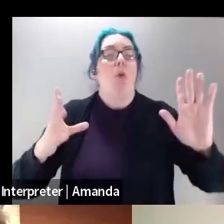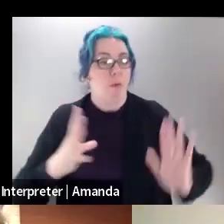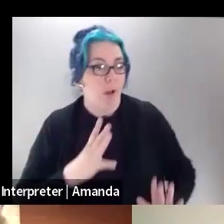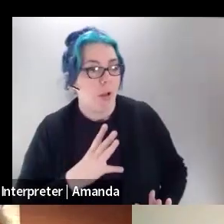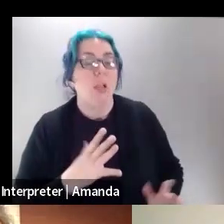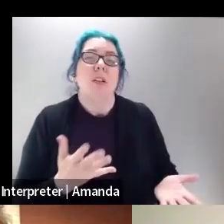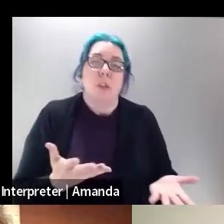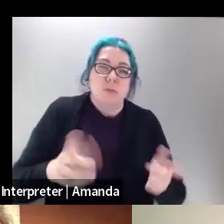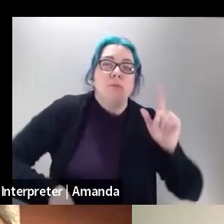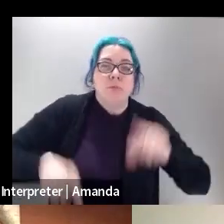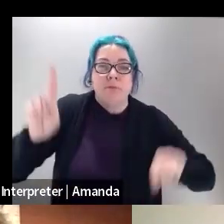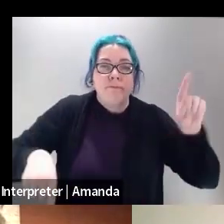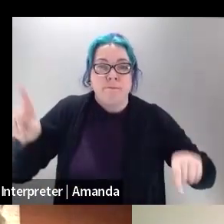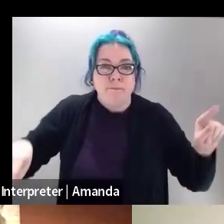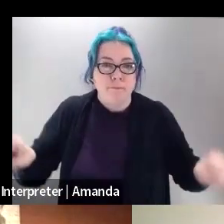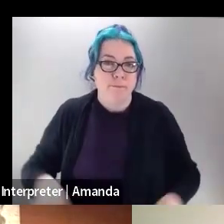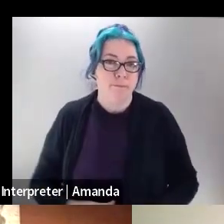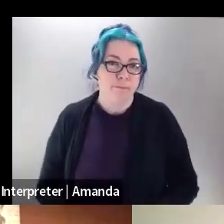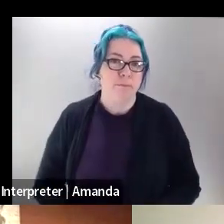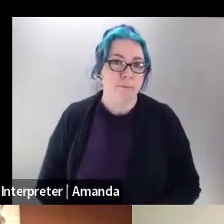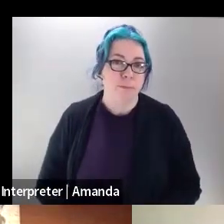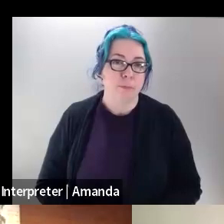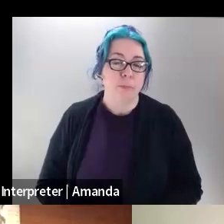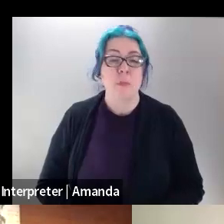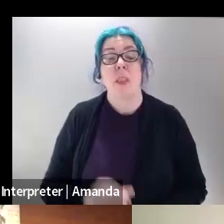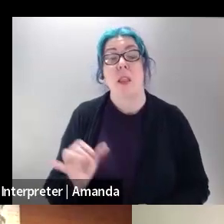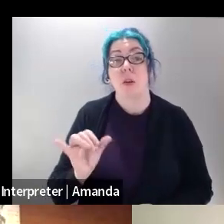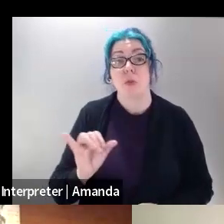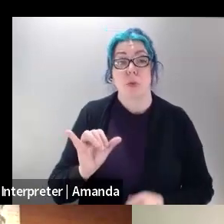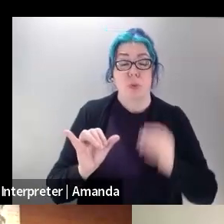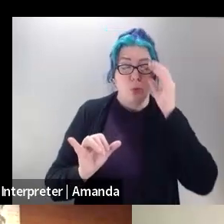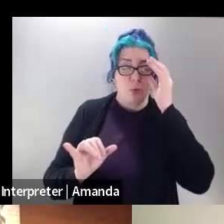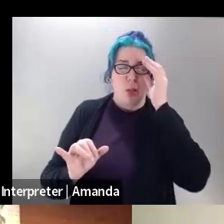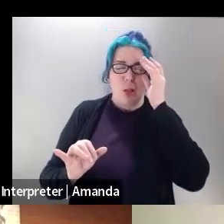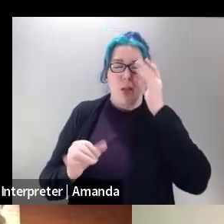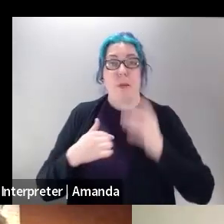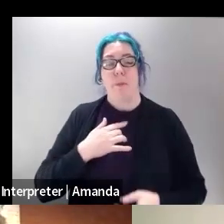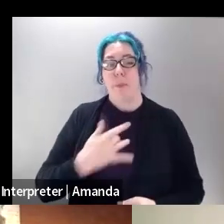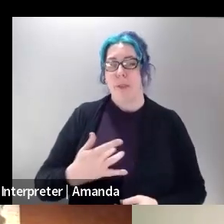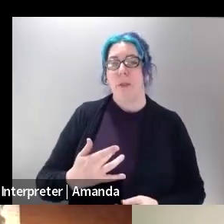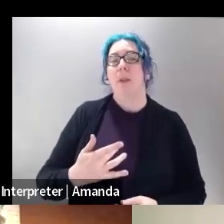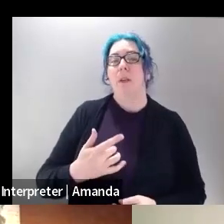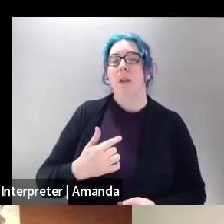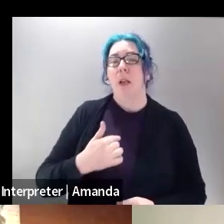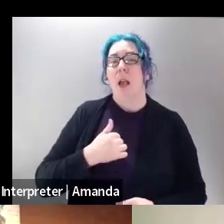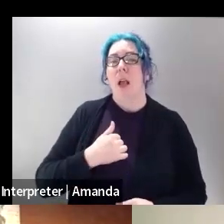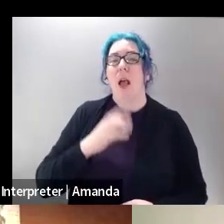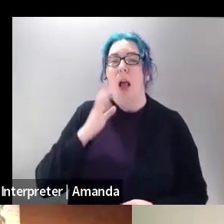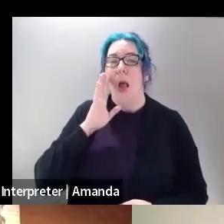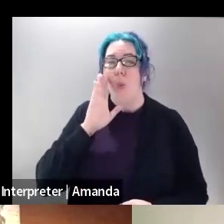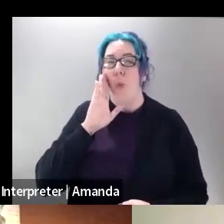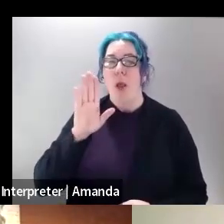And then like I touched on to just the idea of like how we like to work together, right? And